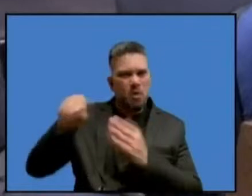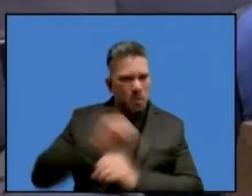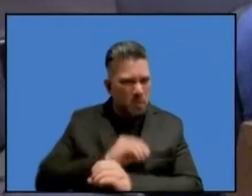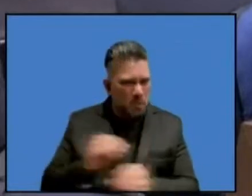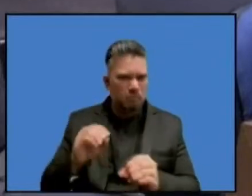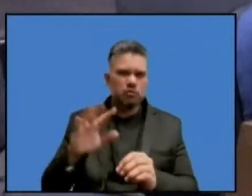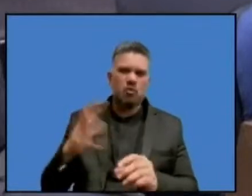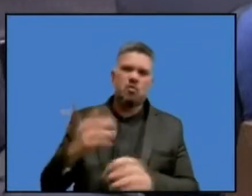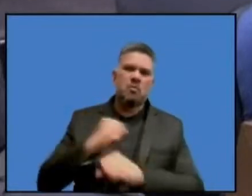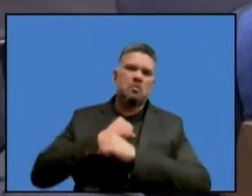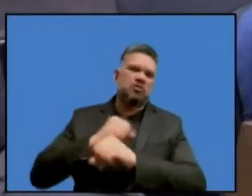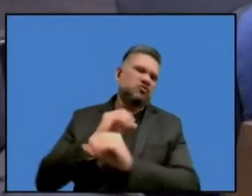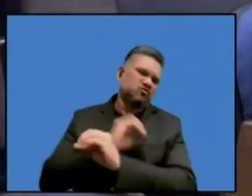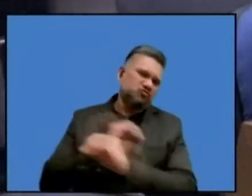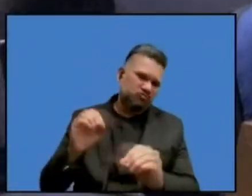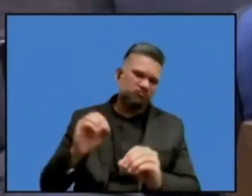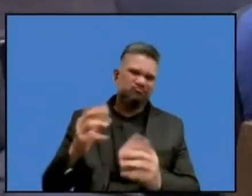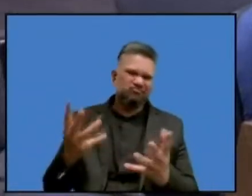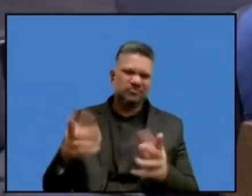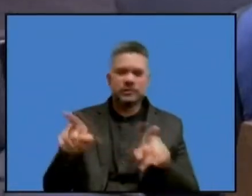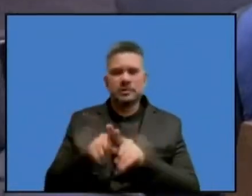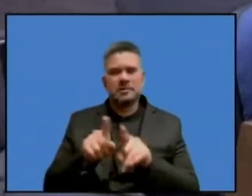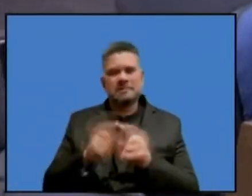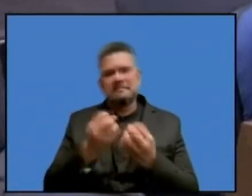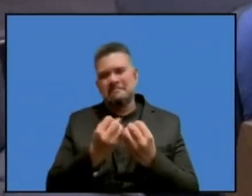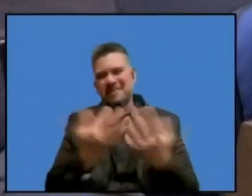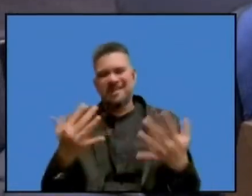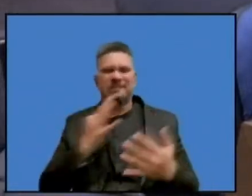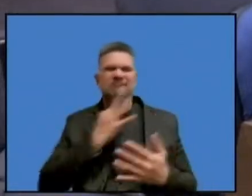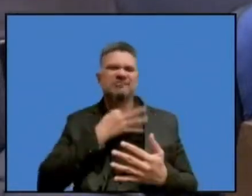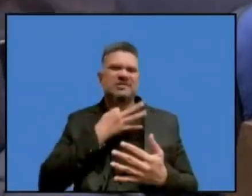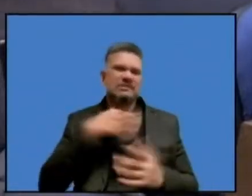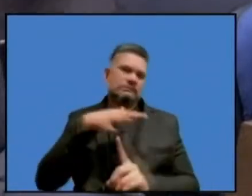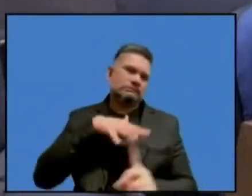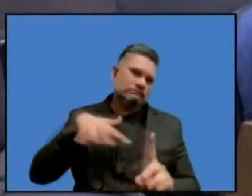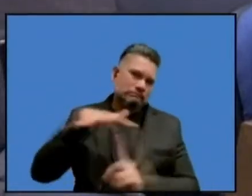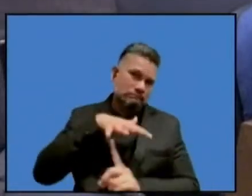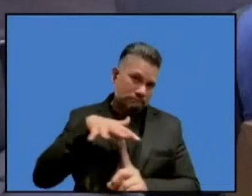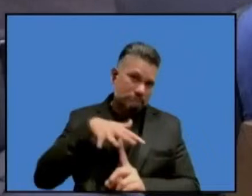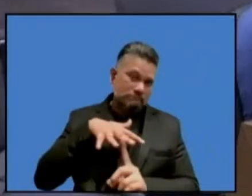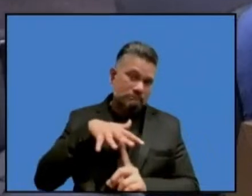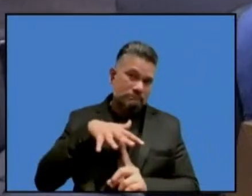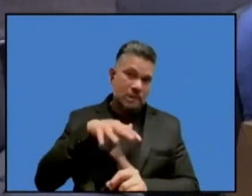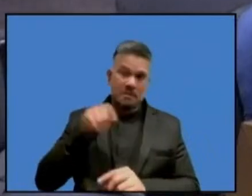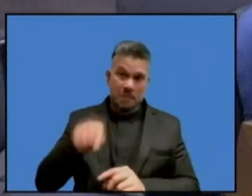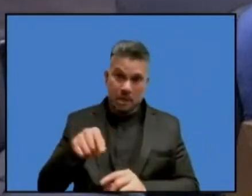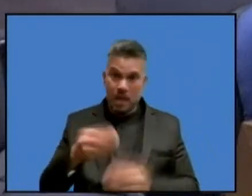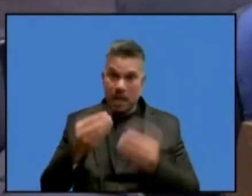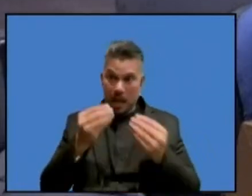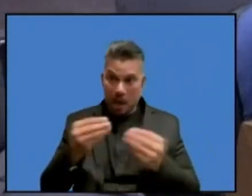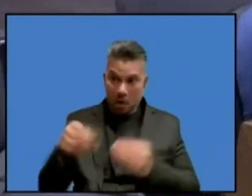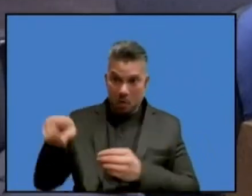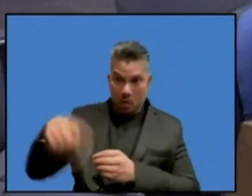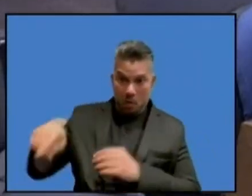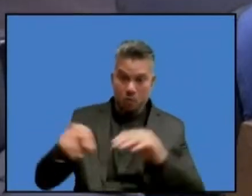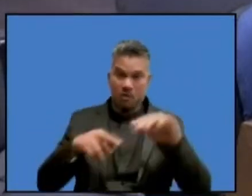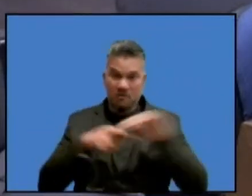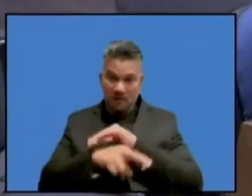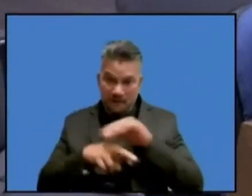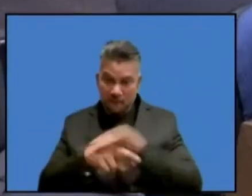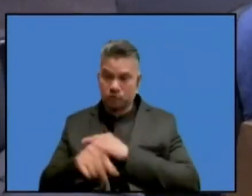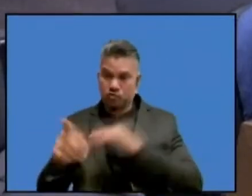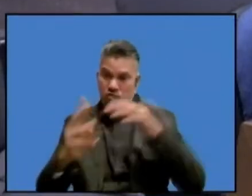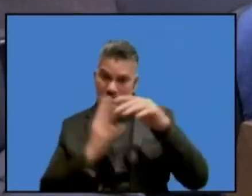for work undertaken in high-risk work environments. By formalizing refugees and irregular migrants' right to work